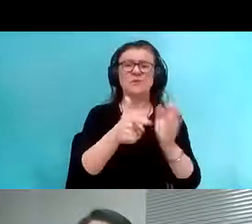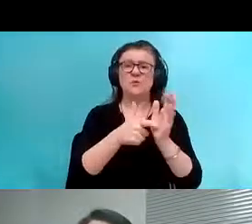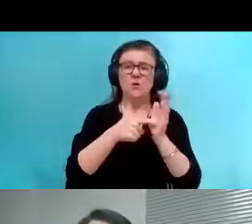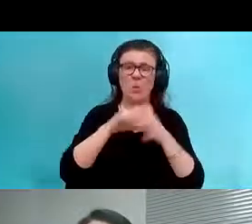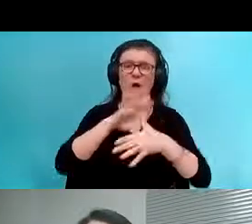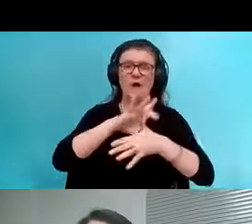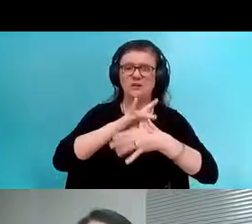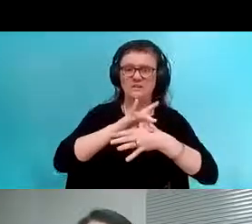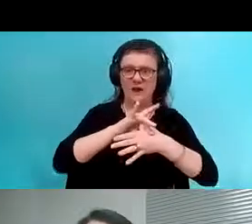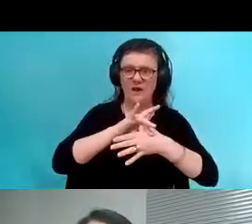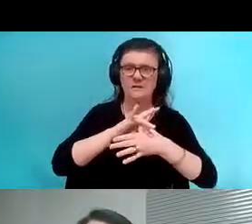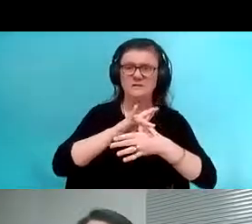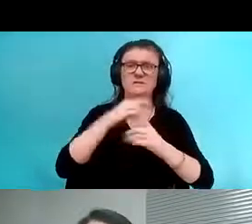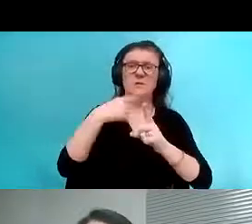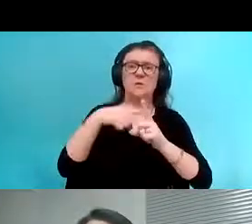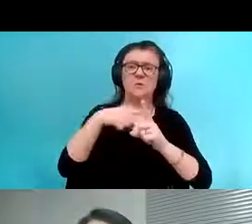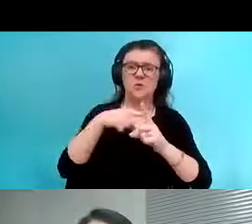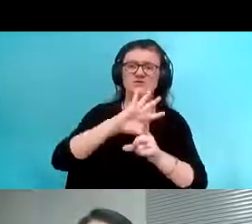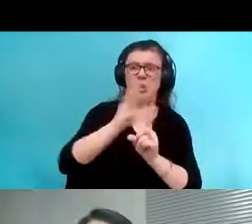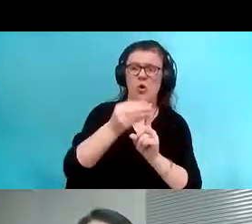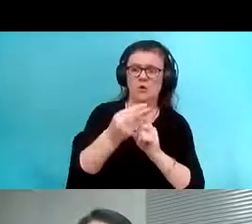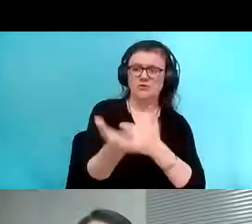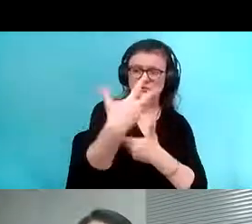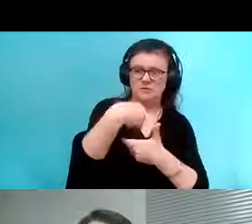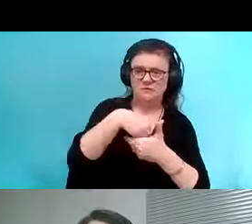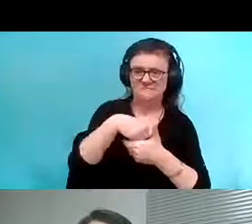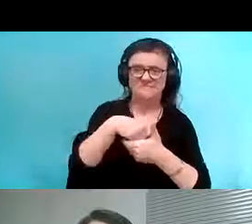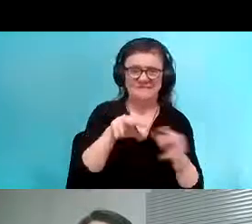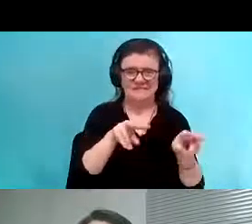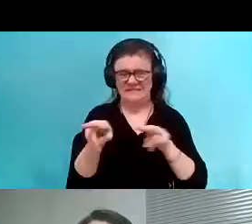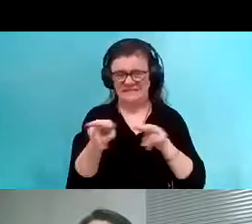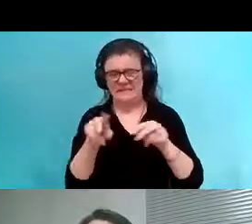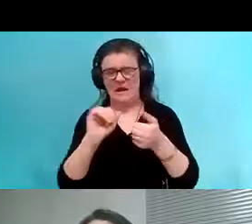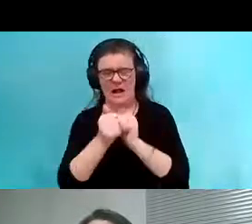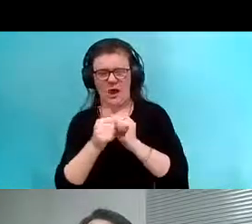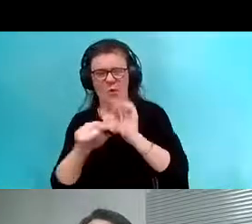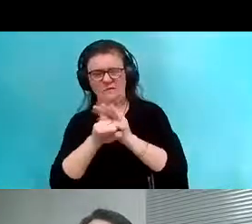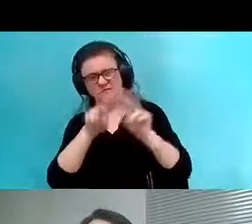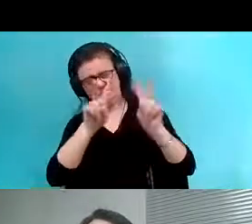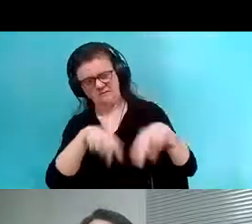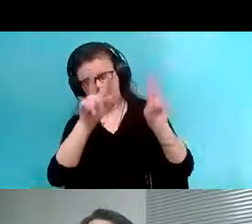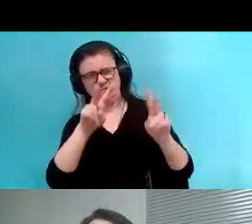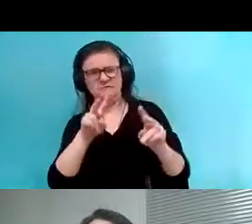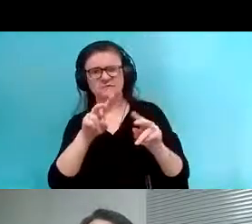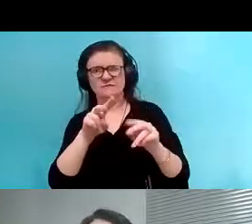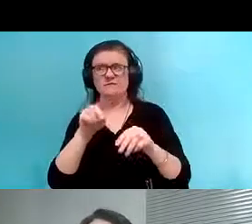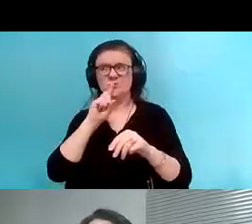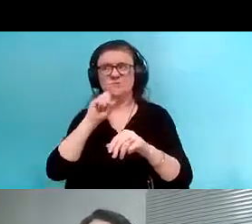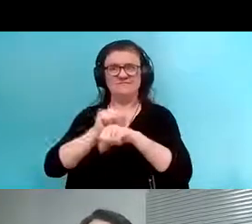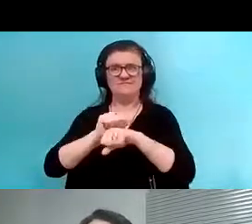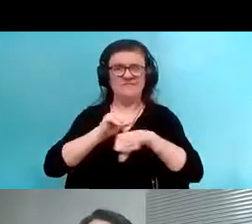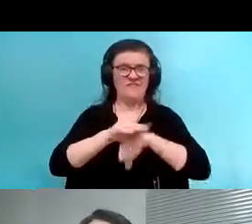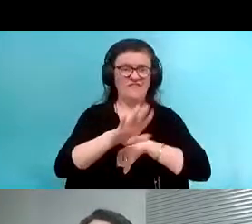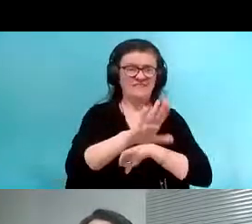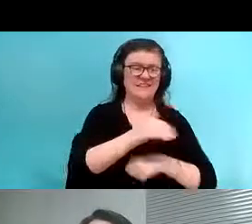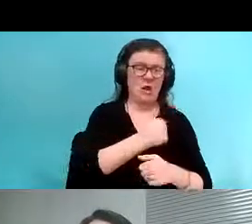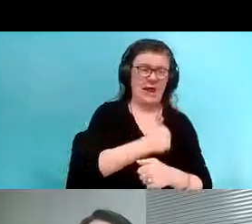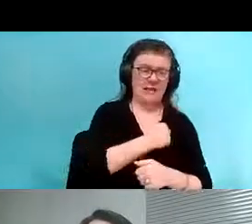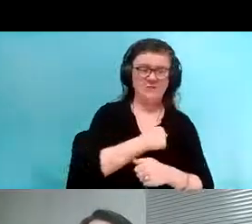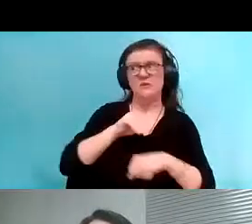cultural consideration, as the type of stigma and perceptions shapes the attitudes and behaviors very